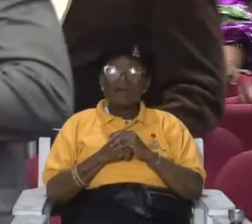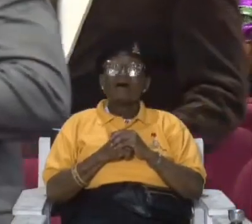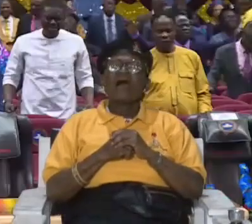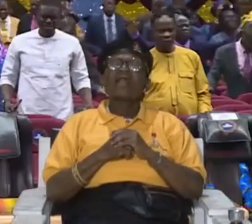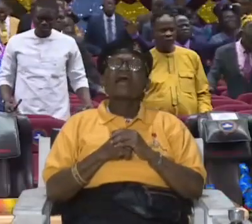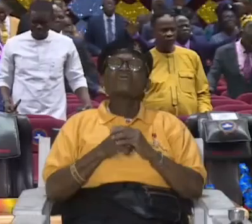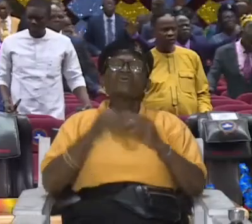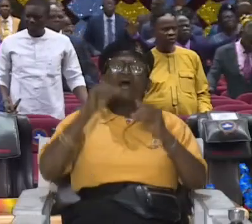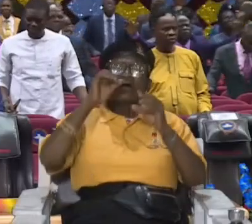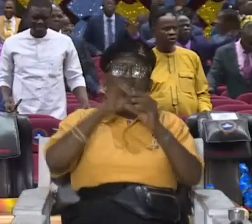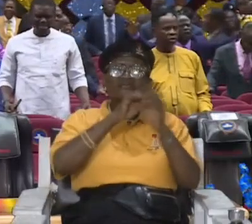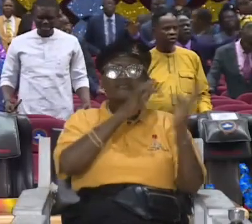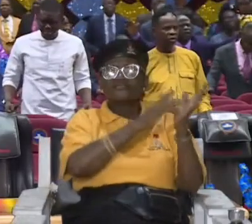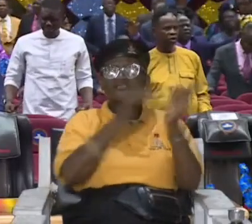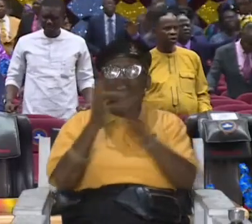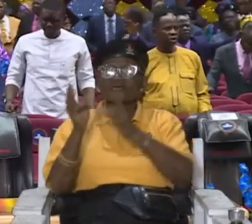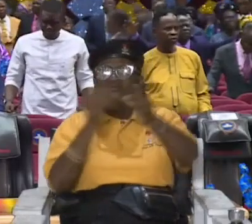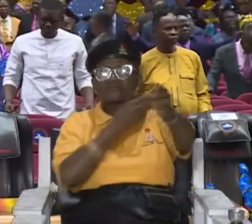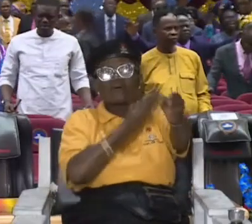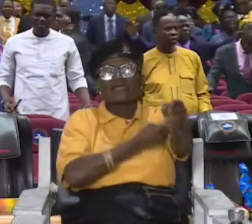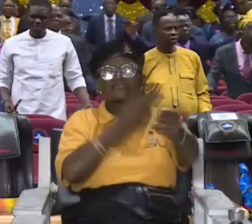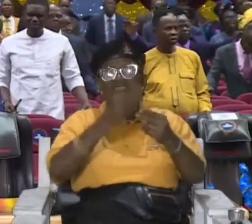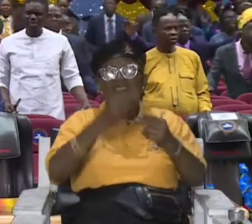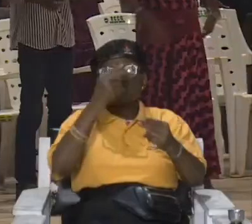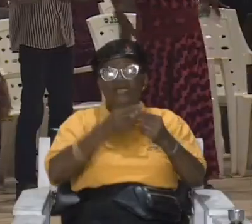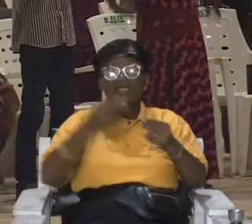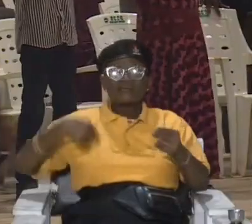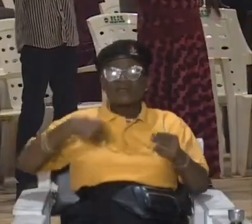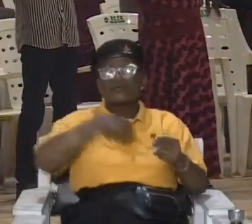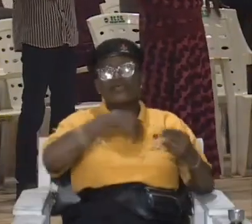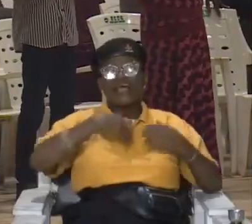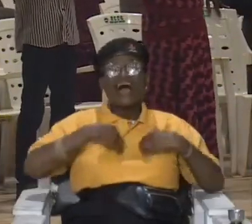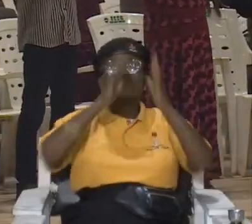In Jesus' mighty name, we have prayed.